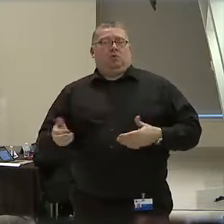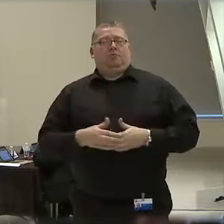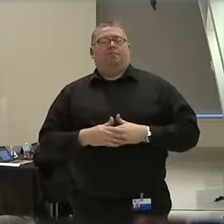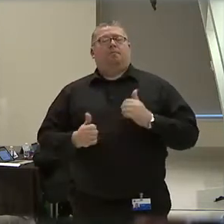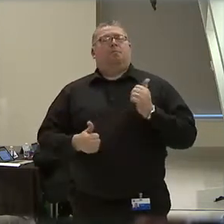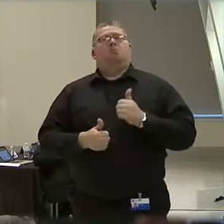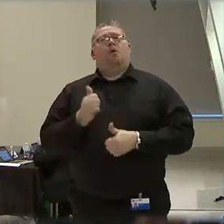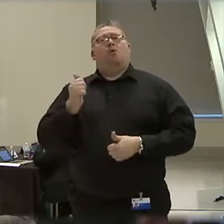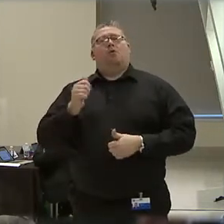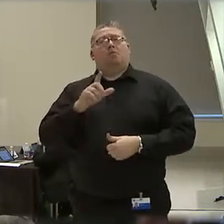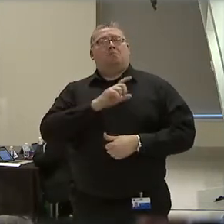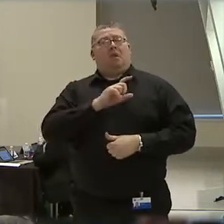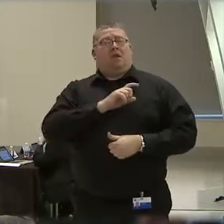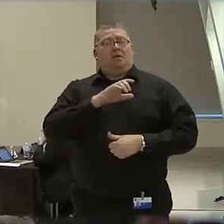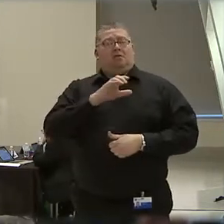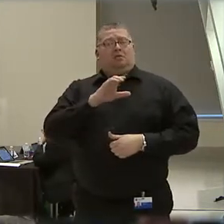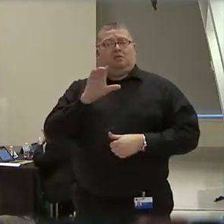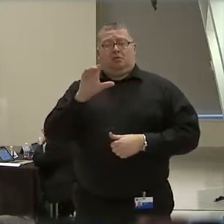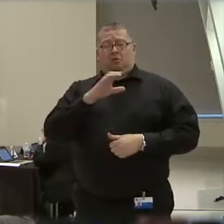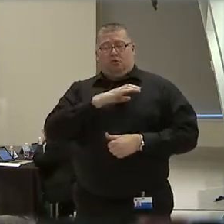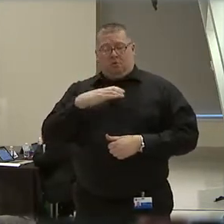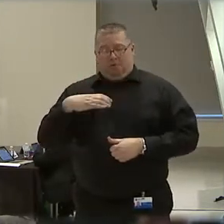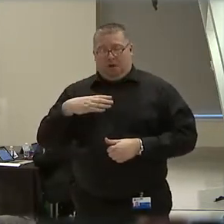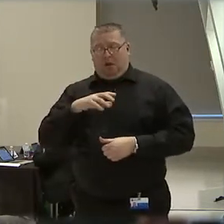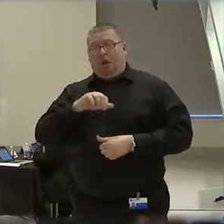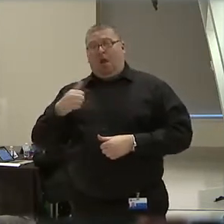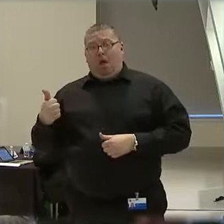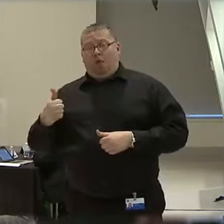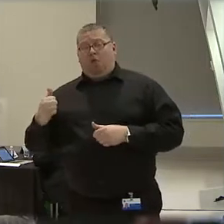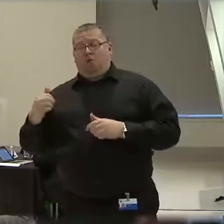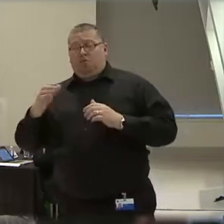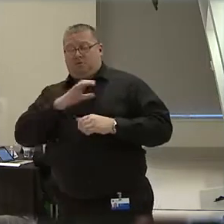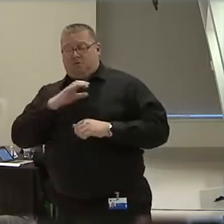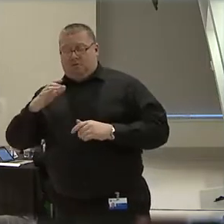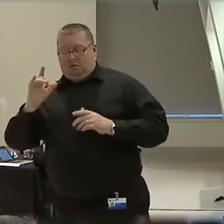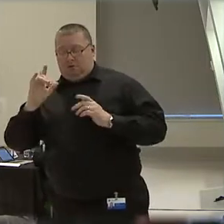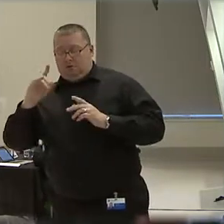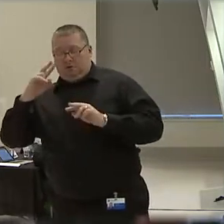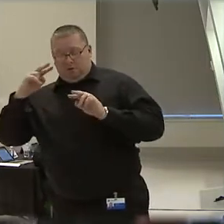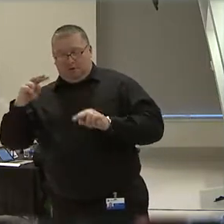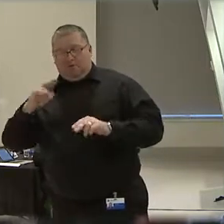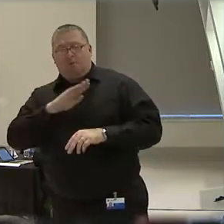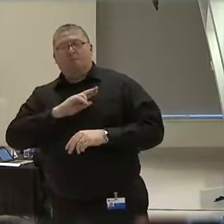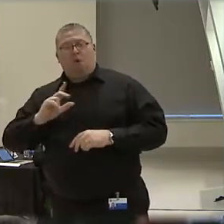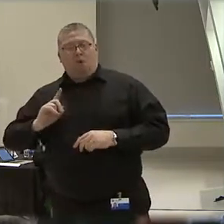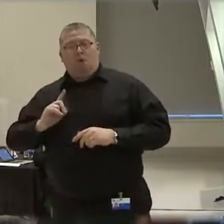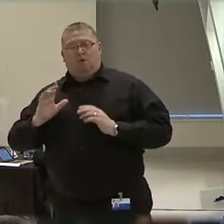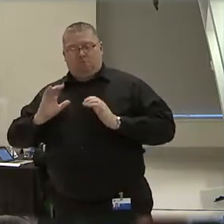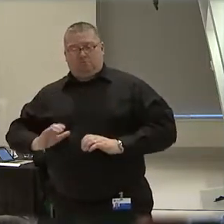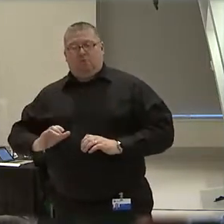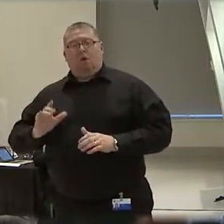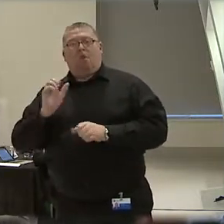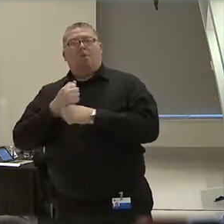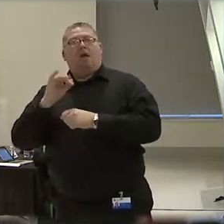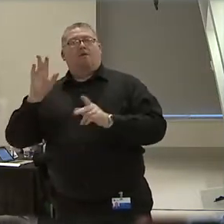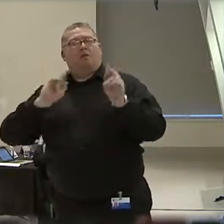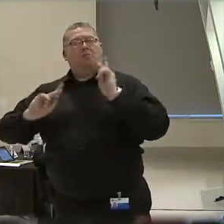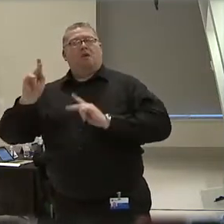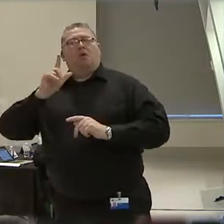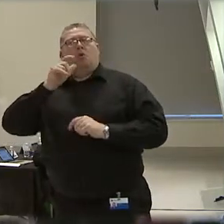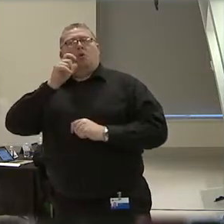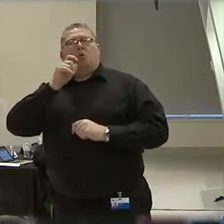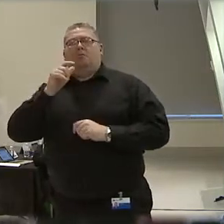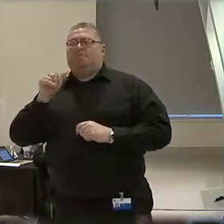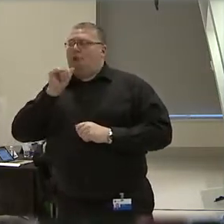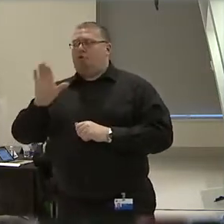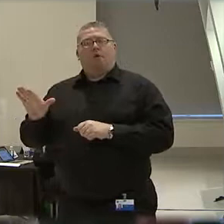Most police commissions and other civilian governing boards are made up of people who are, this is